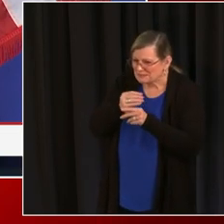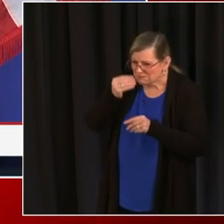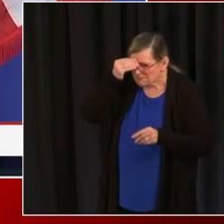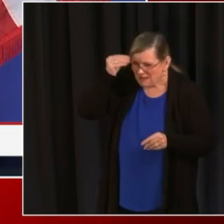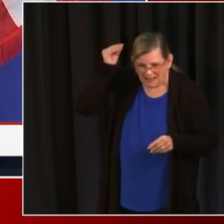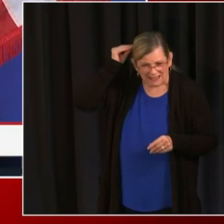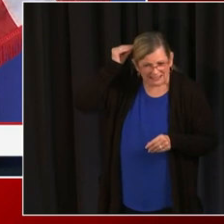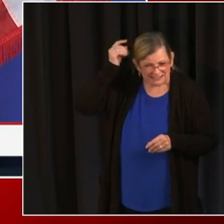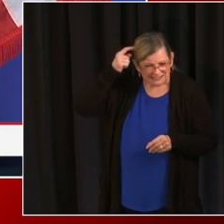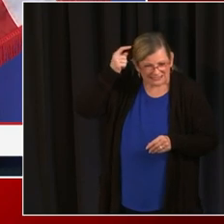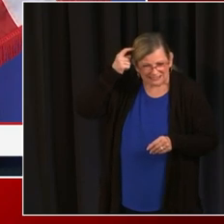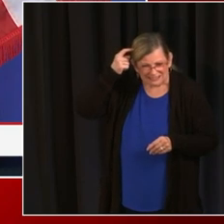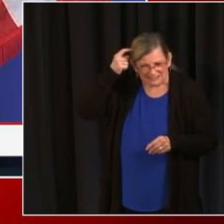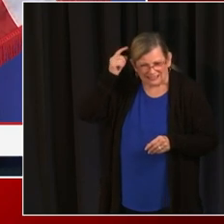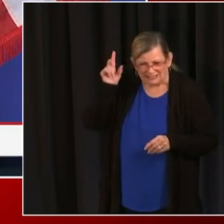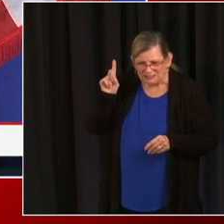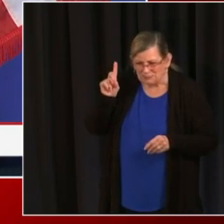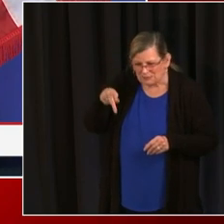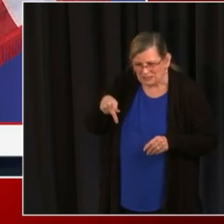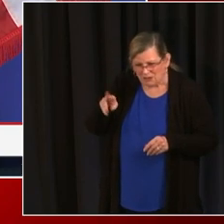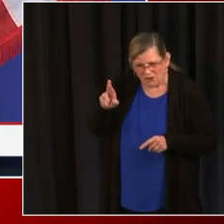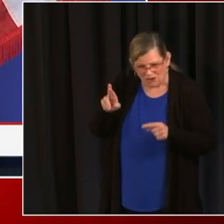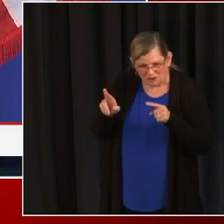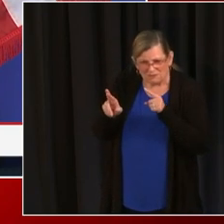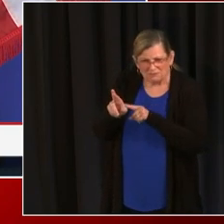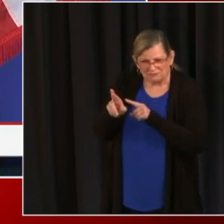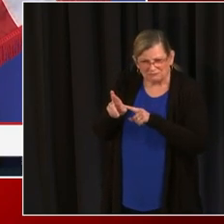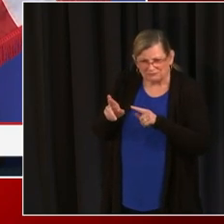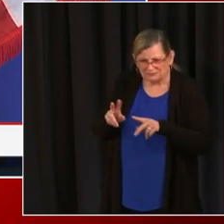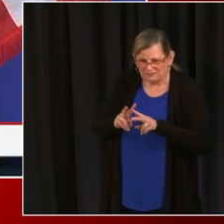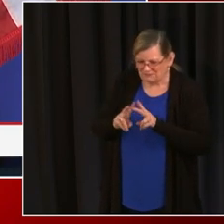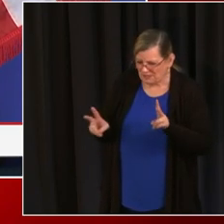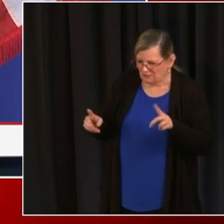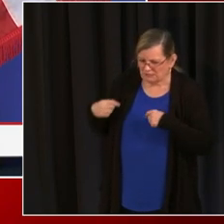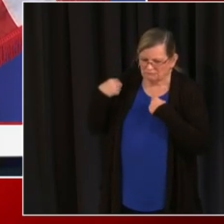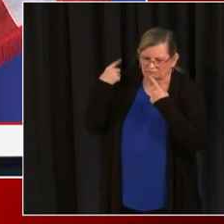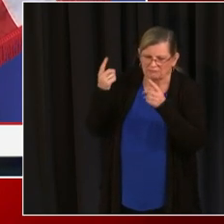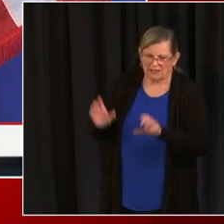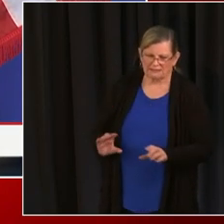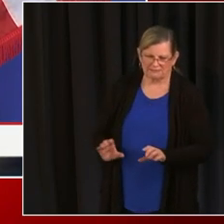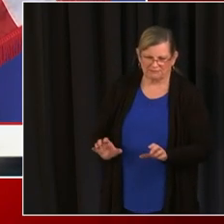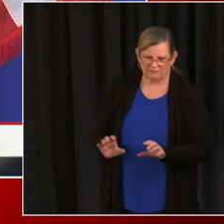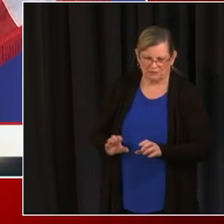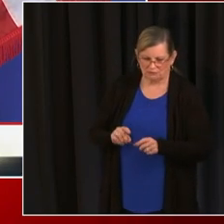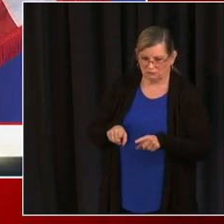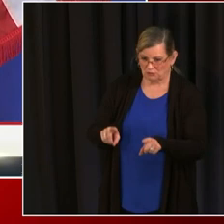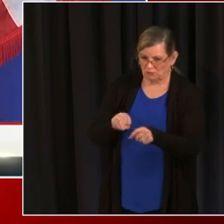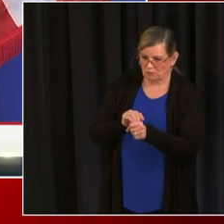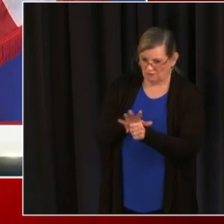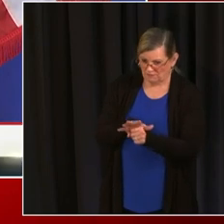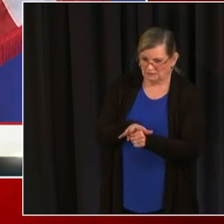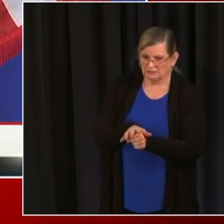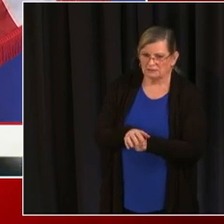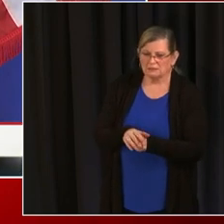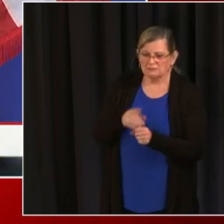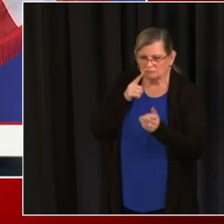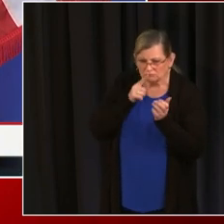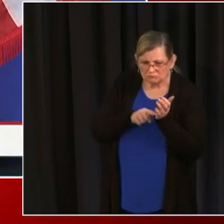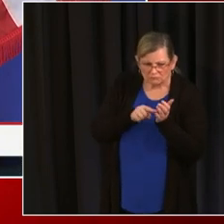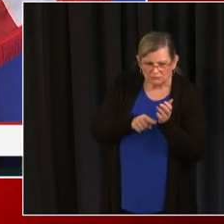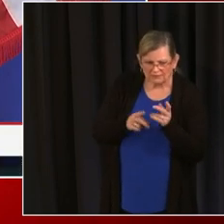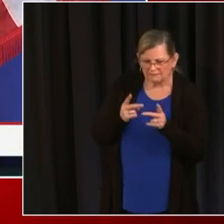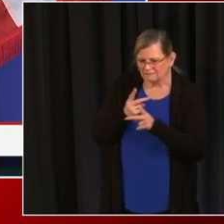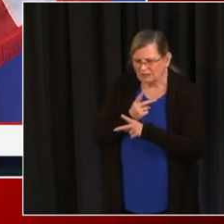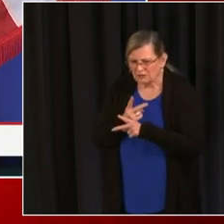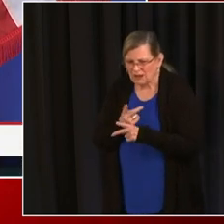want everybody to keep in mind that DPR has been pretty active throughout this COVID emergency. We're